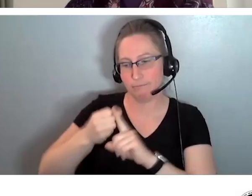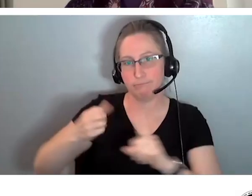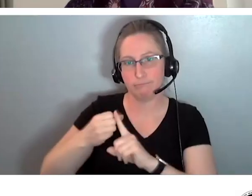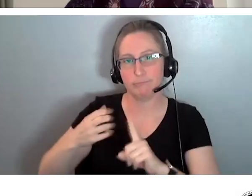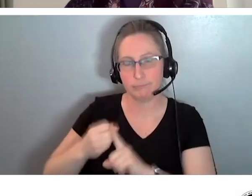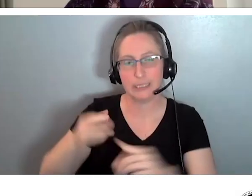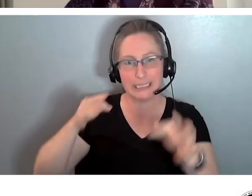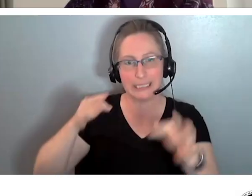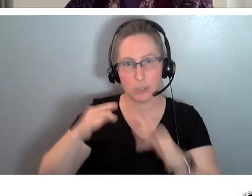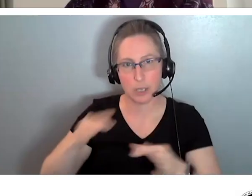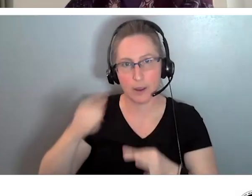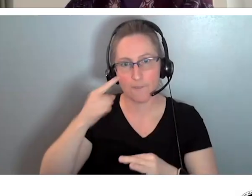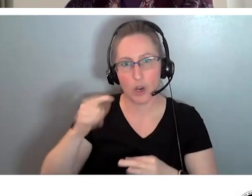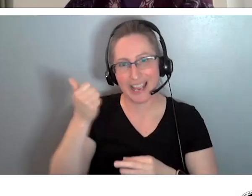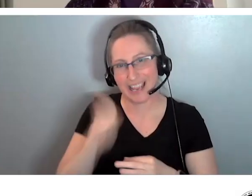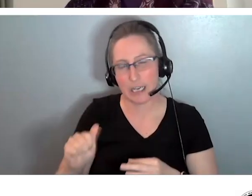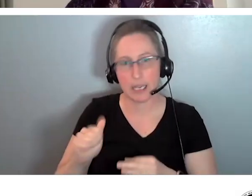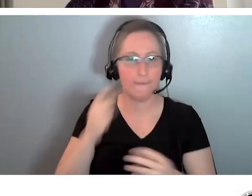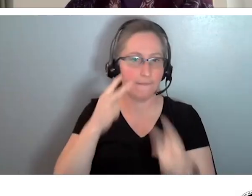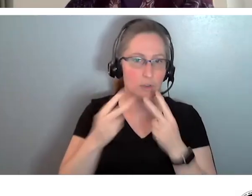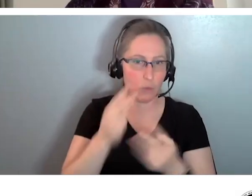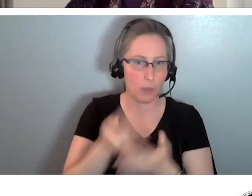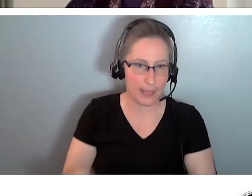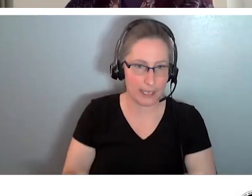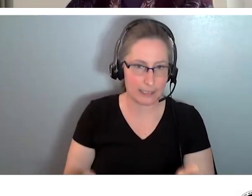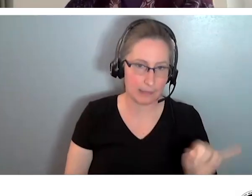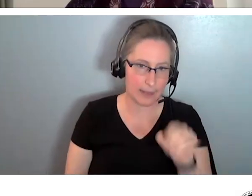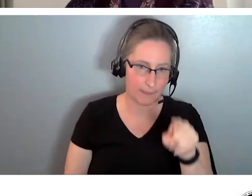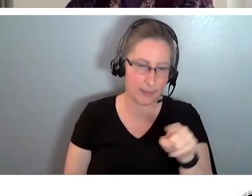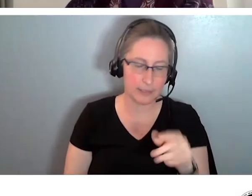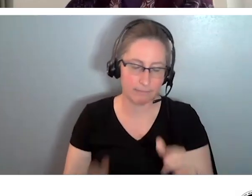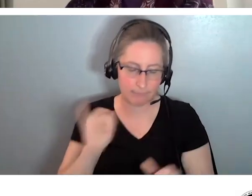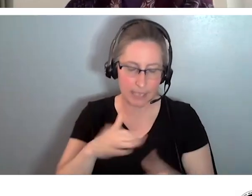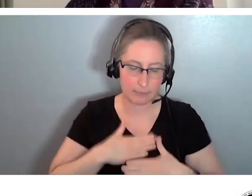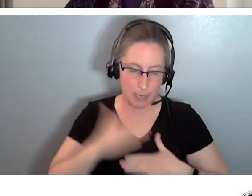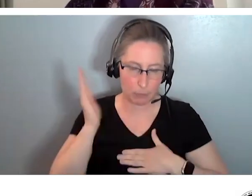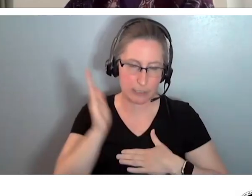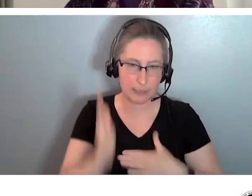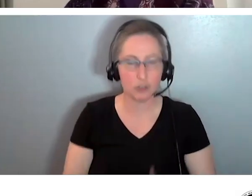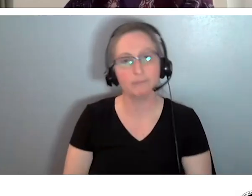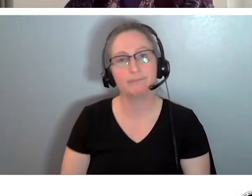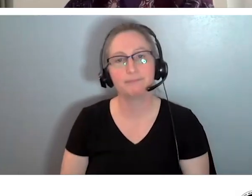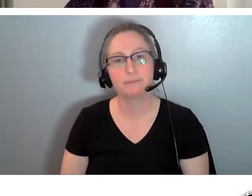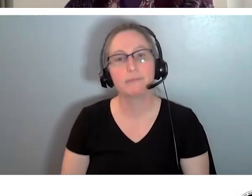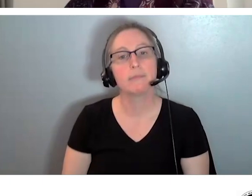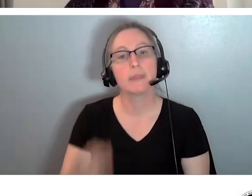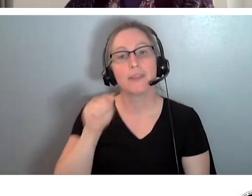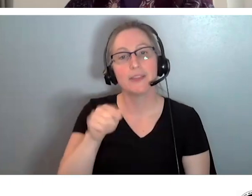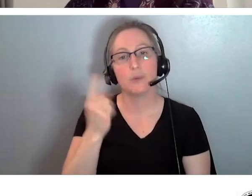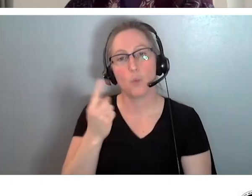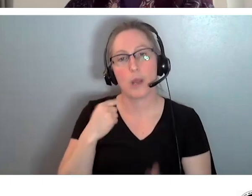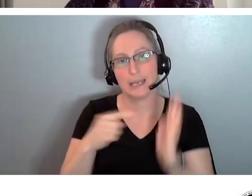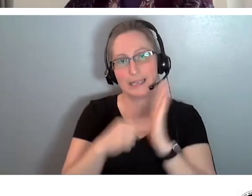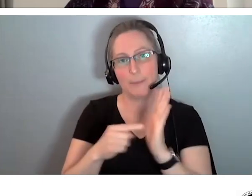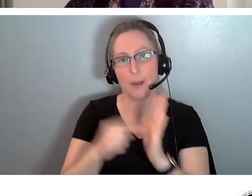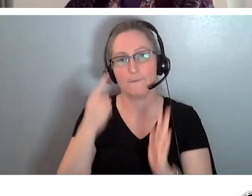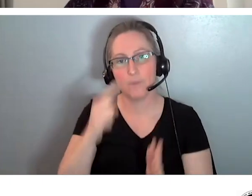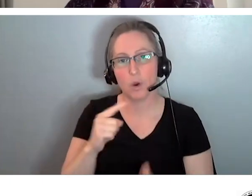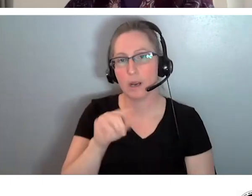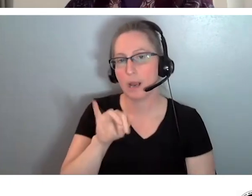descriptions of any visual materials like this. And so I've done that in this presentation. So this is an example of